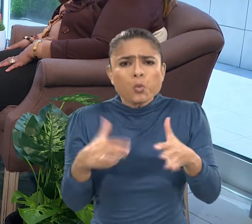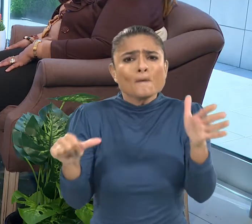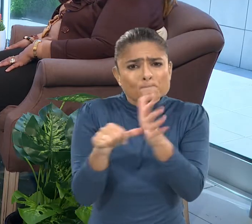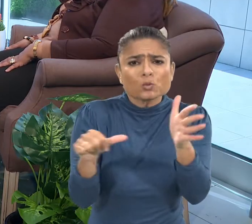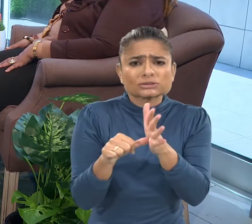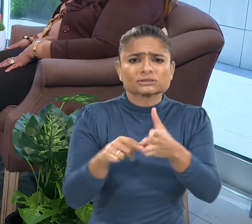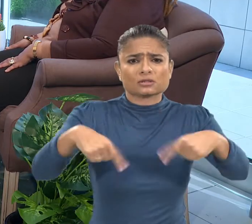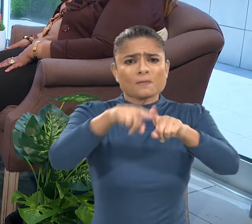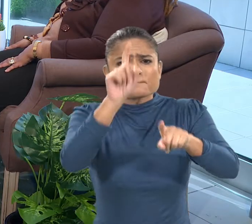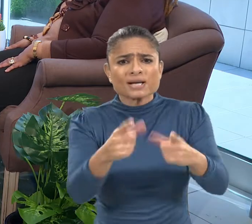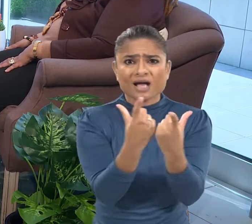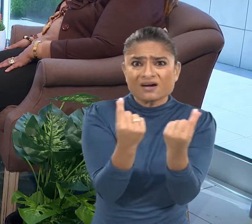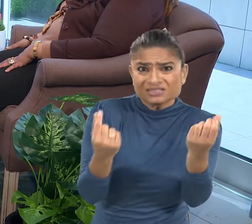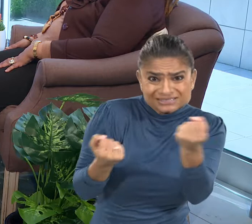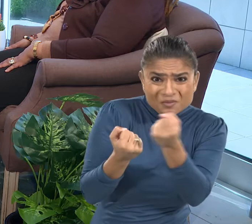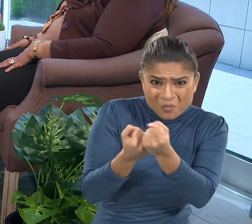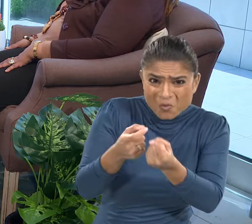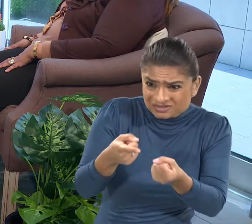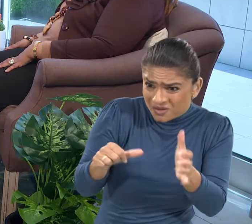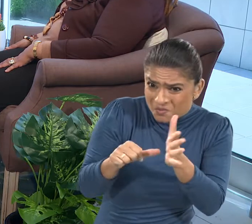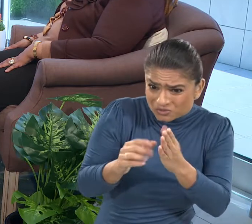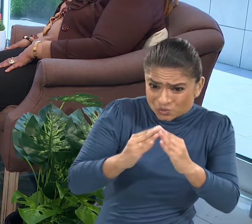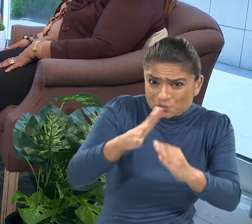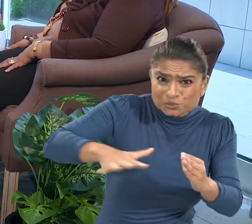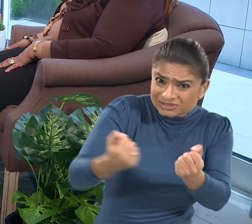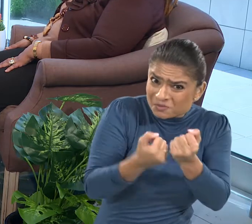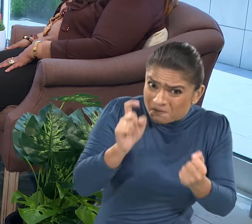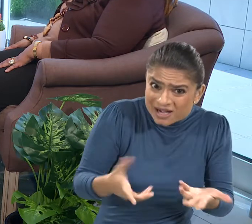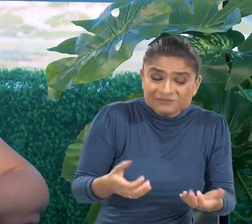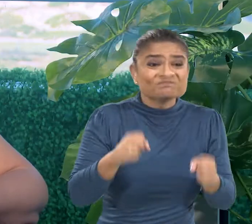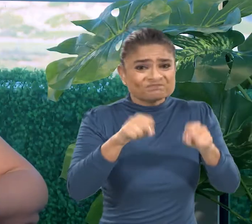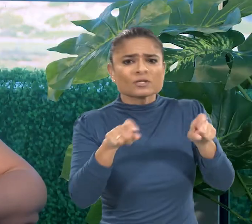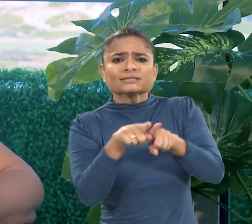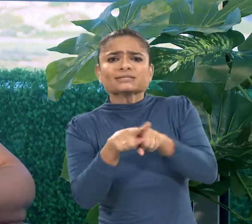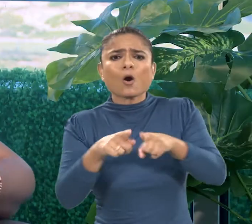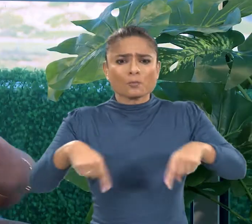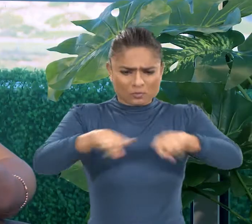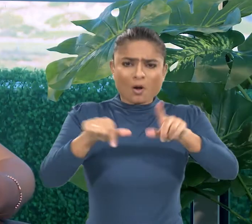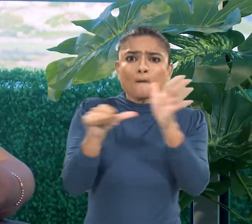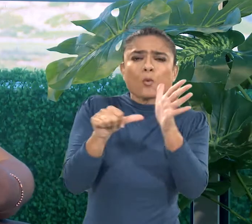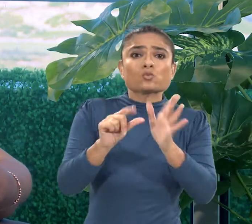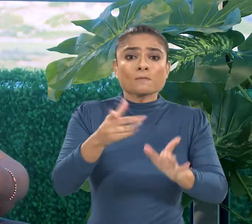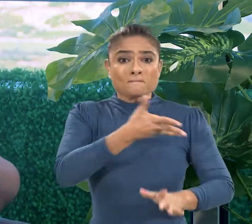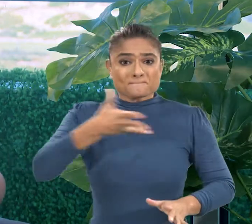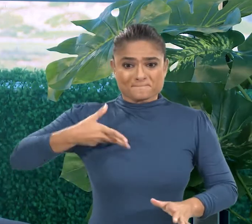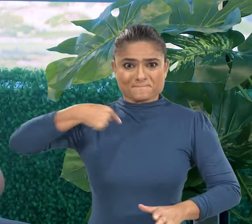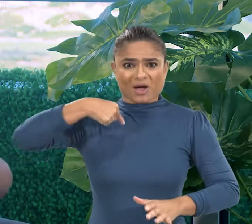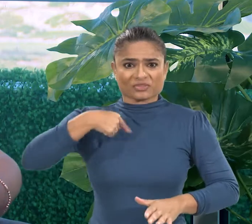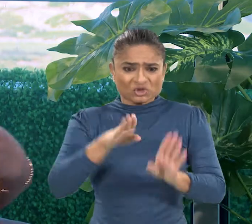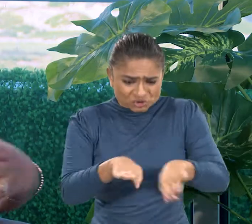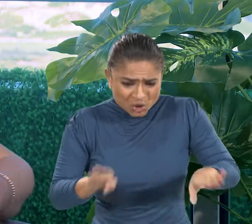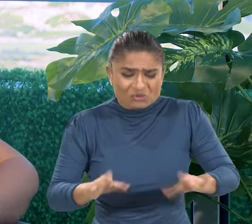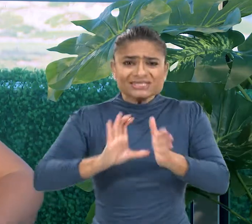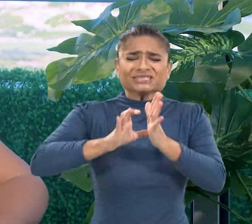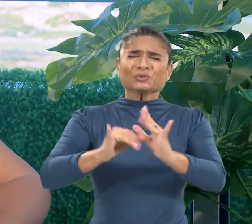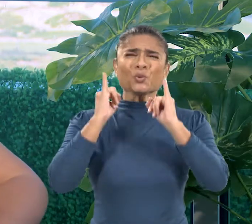was it for you at that moment in time to have that community support in terms of also how important it is for mothers